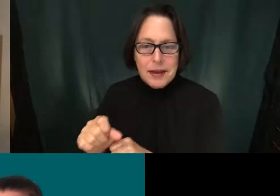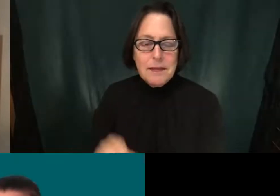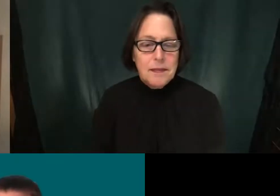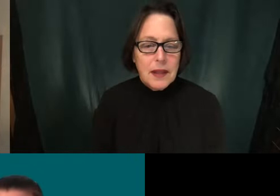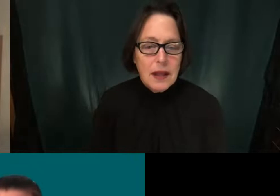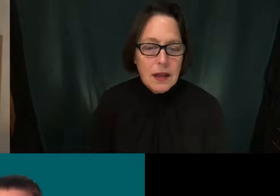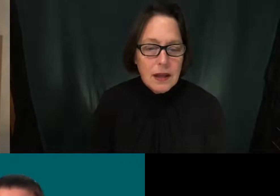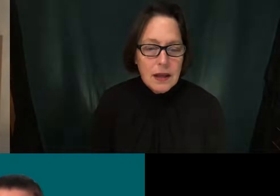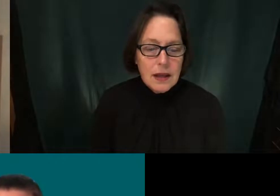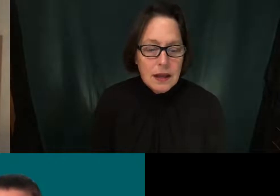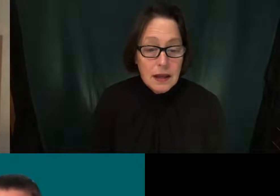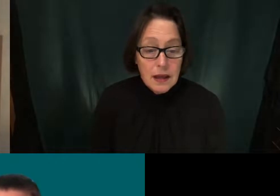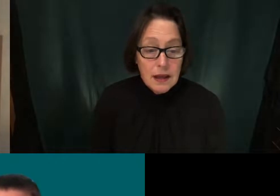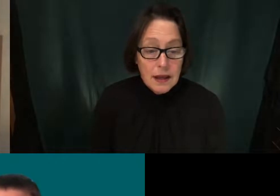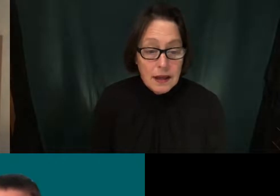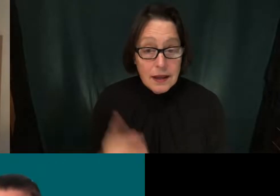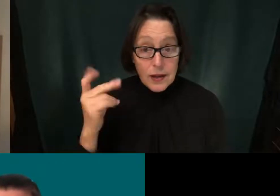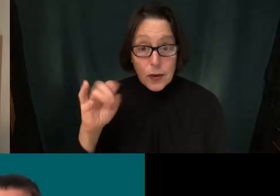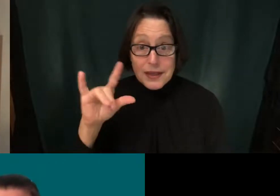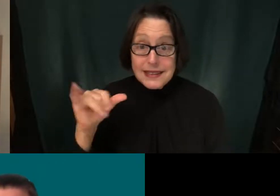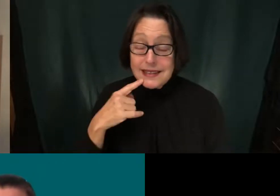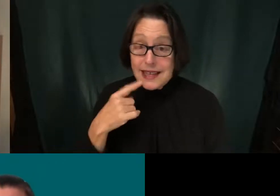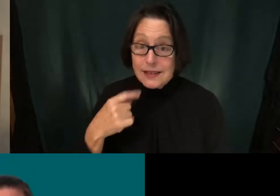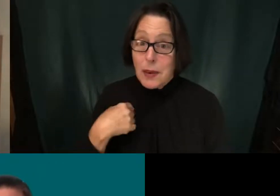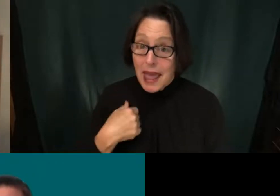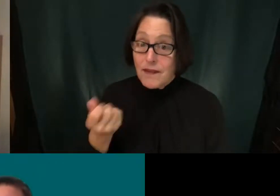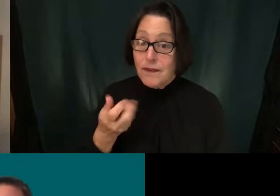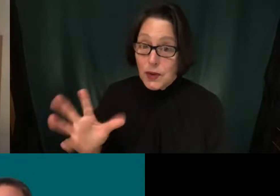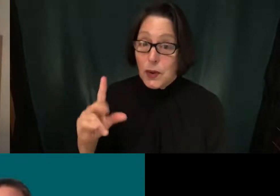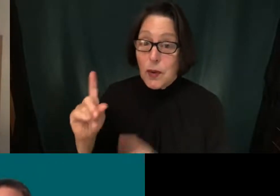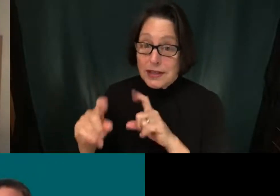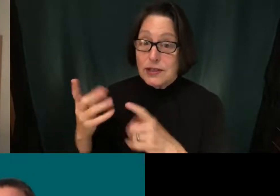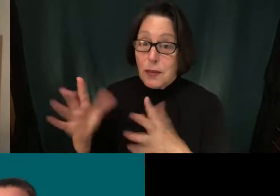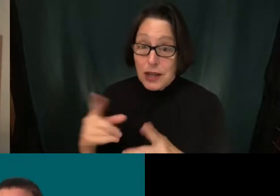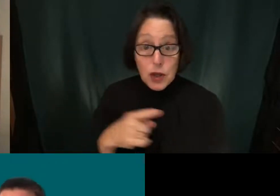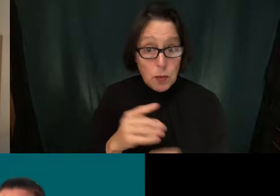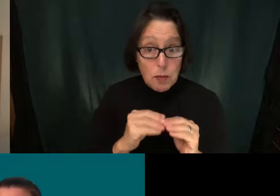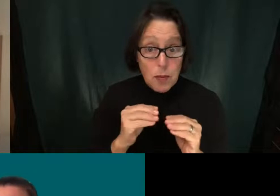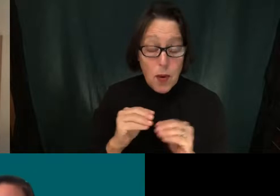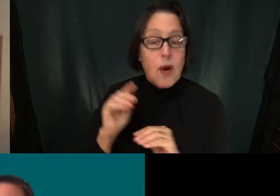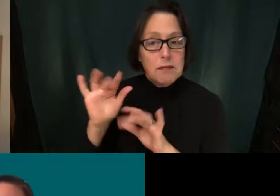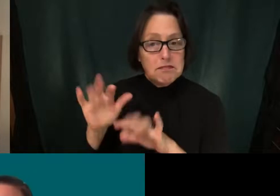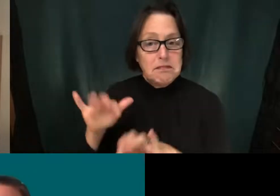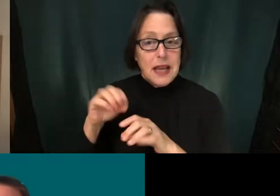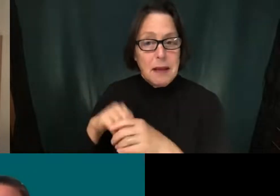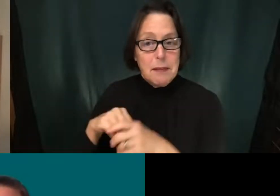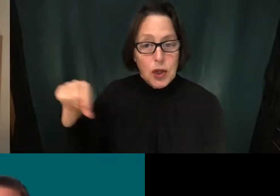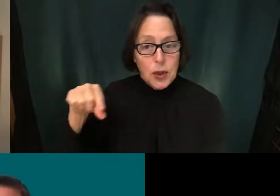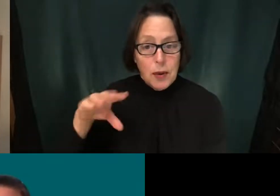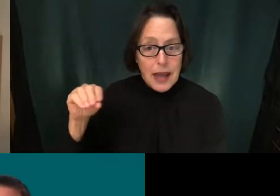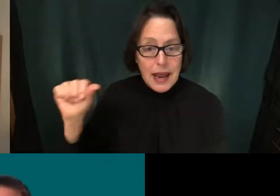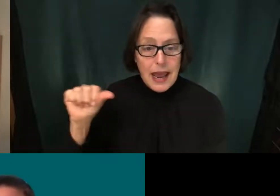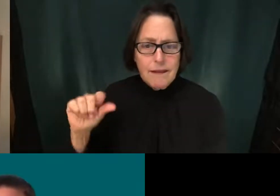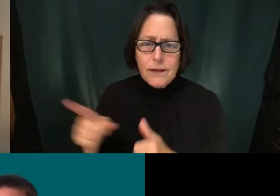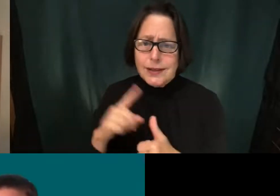questions so far. If anyone has any questions, go ahead and put those in the Q&A. So first question, how do you